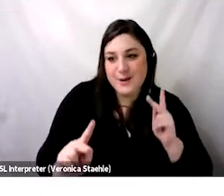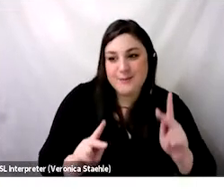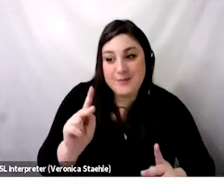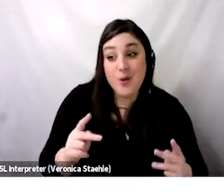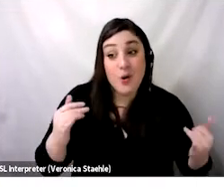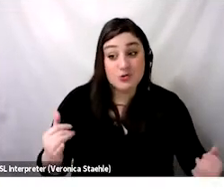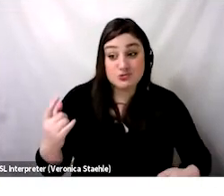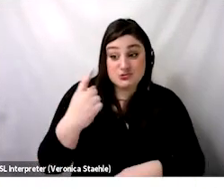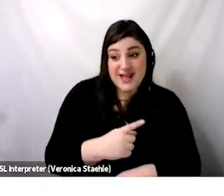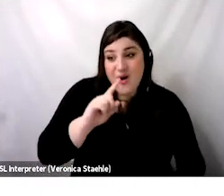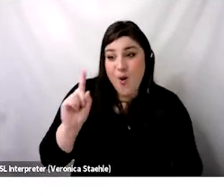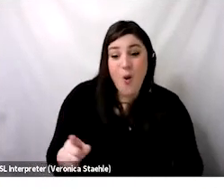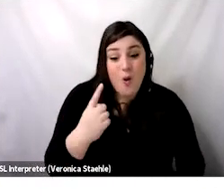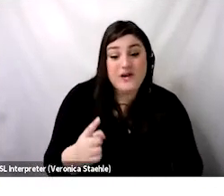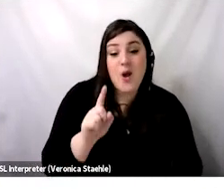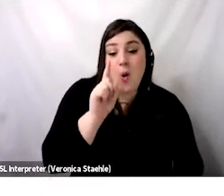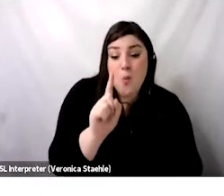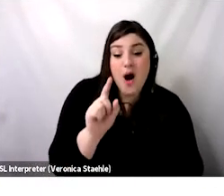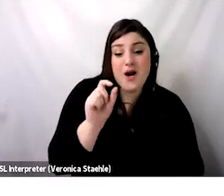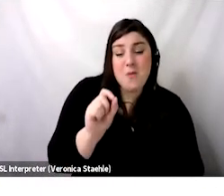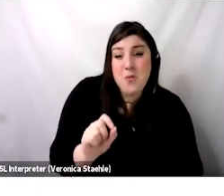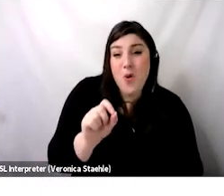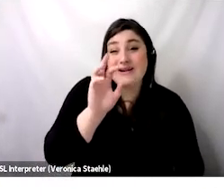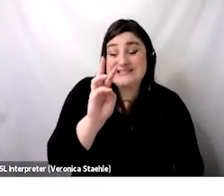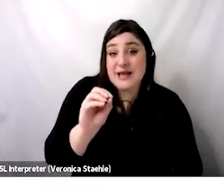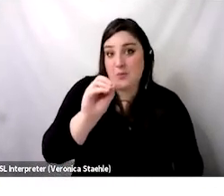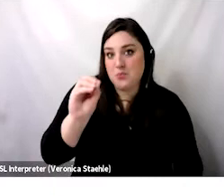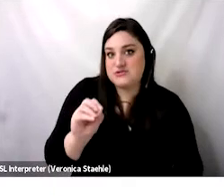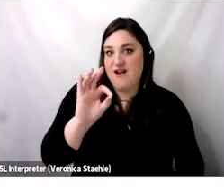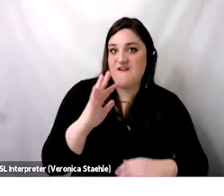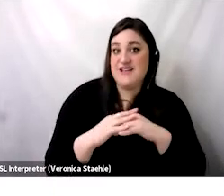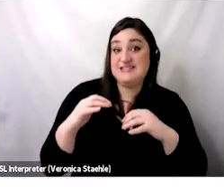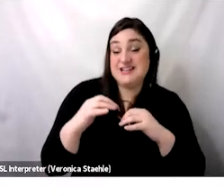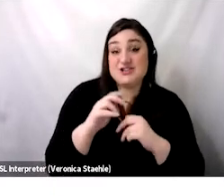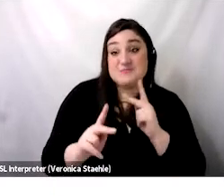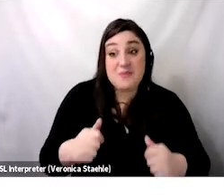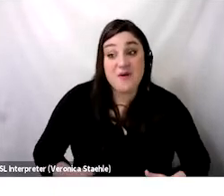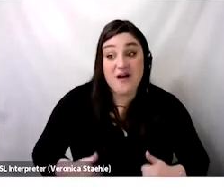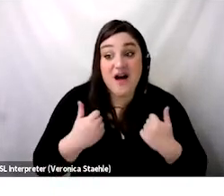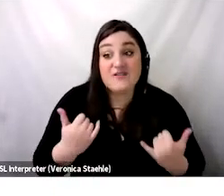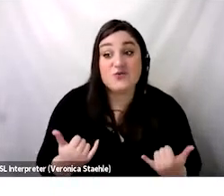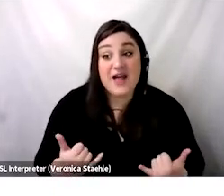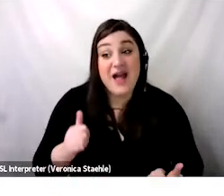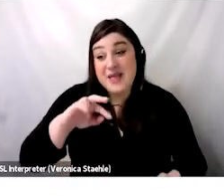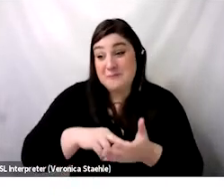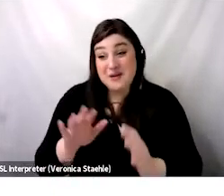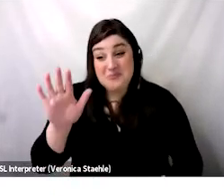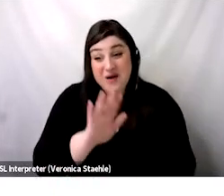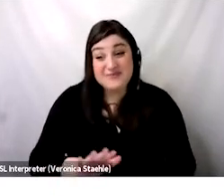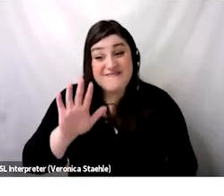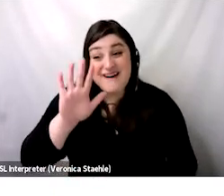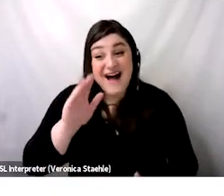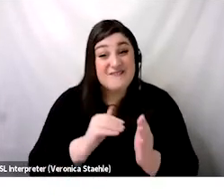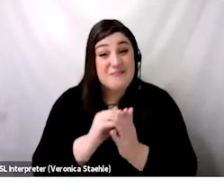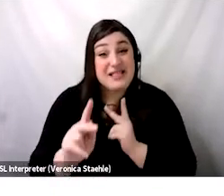1.6% of native indigenous population are alive today, which is roughly 5 million people, mostly living